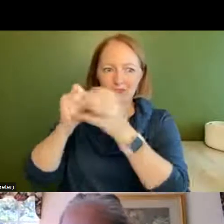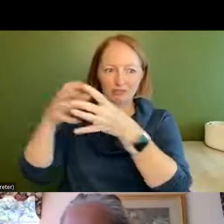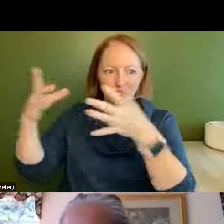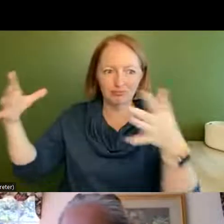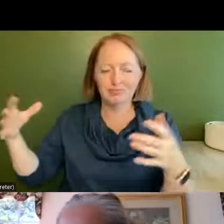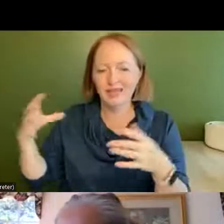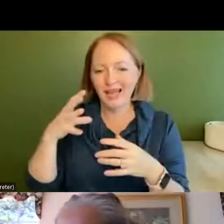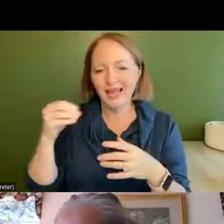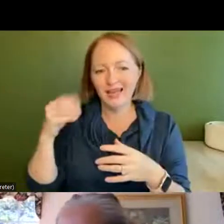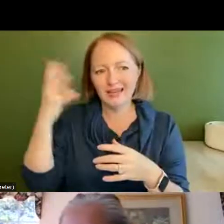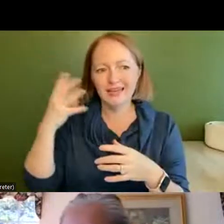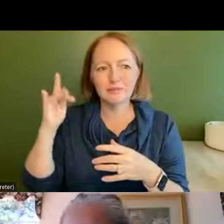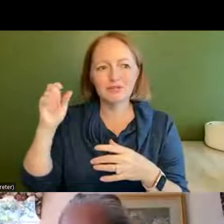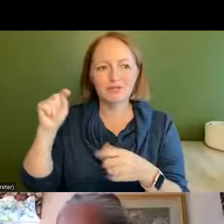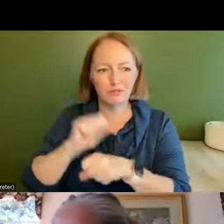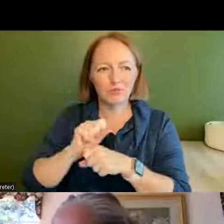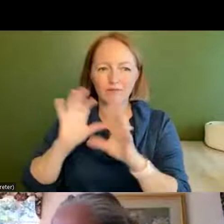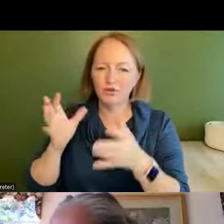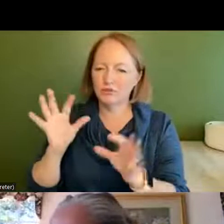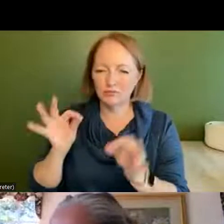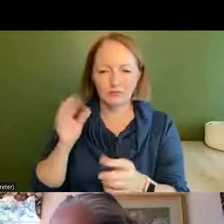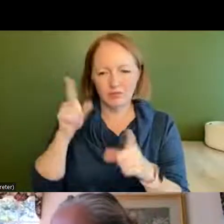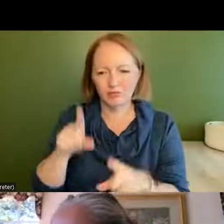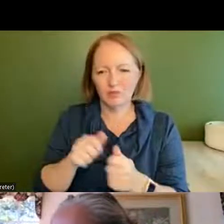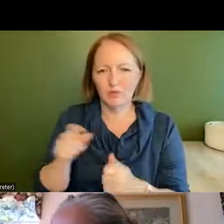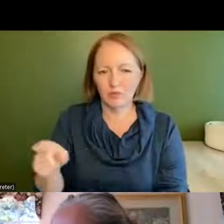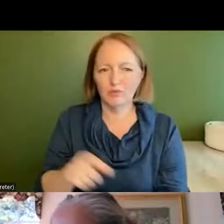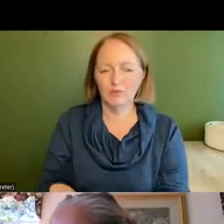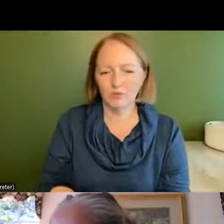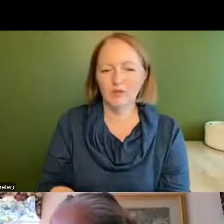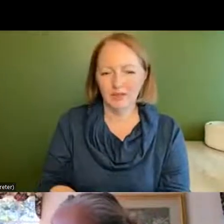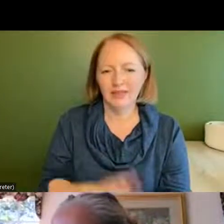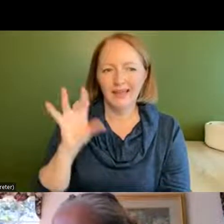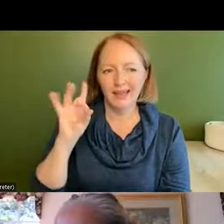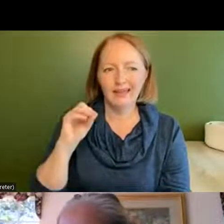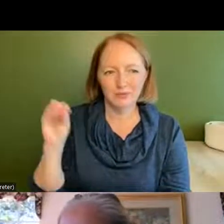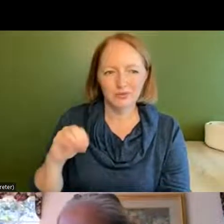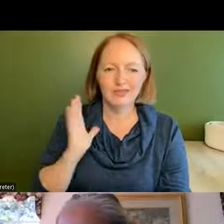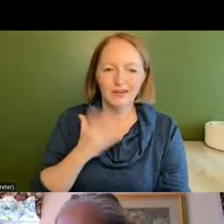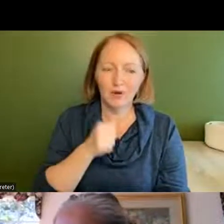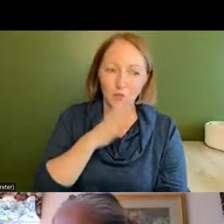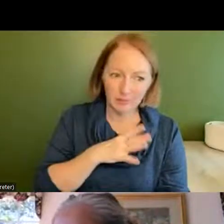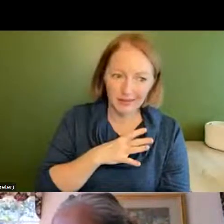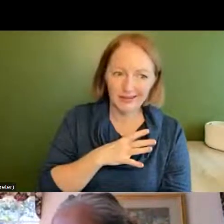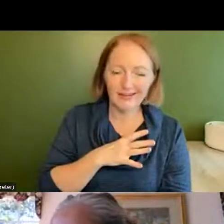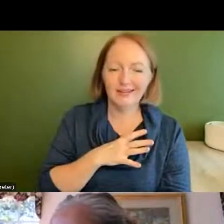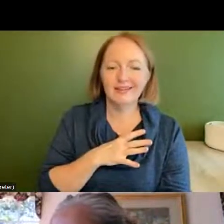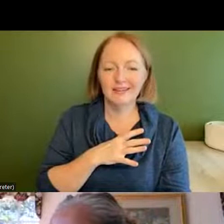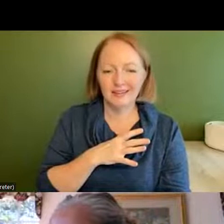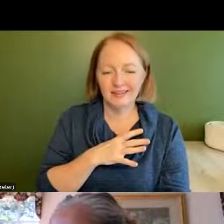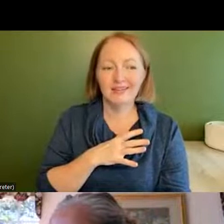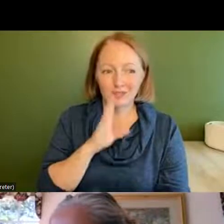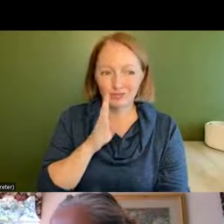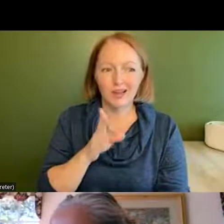also the immigrant workforce. So you're absolutely right, Dr. Polk, and that 80% are women who are direct care